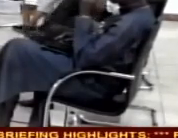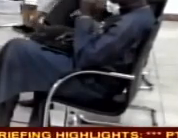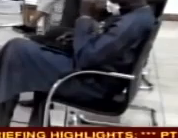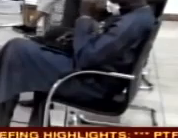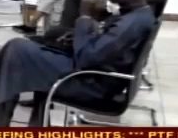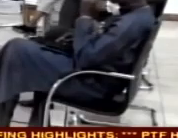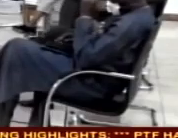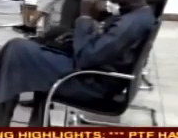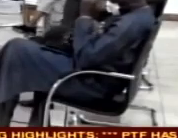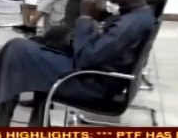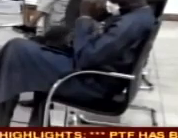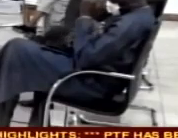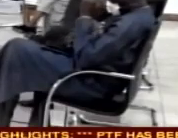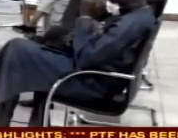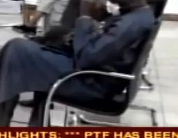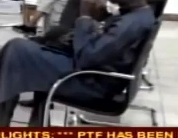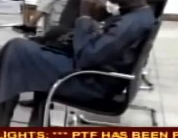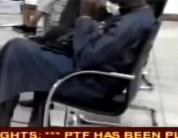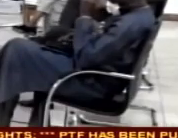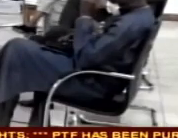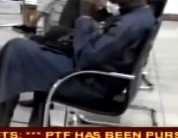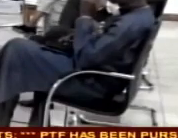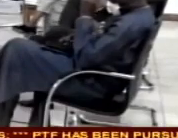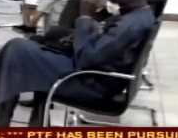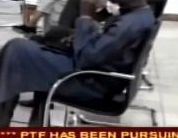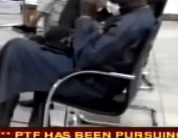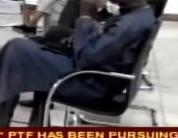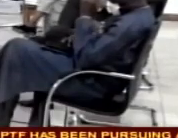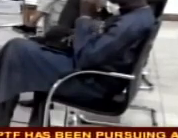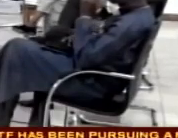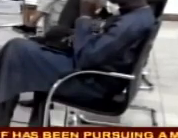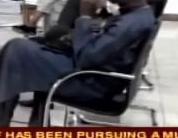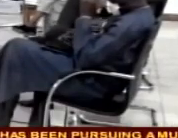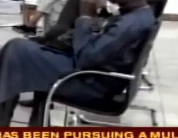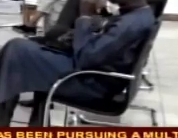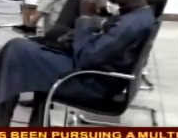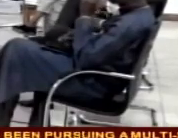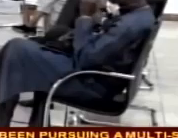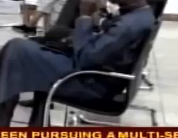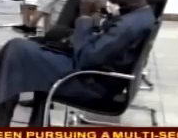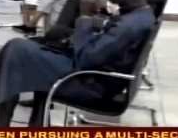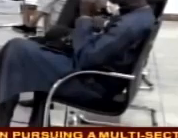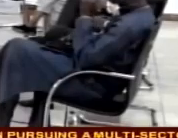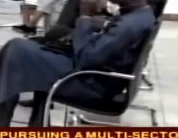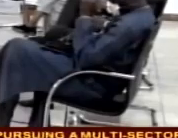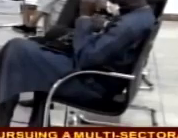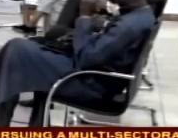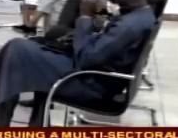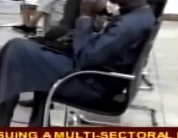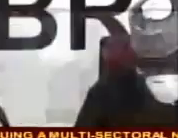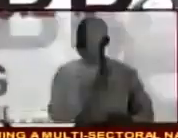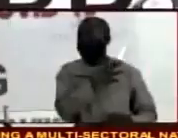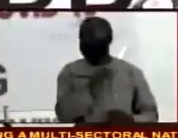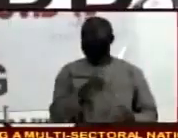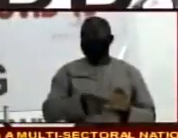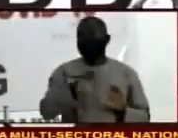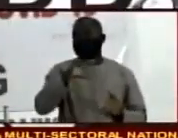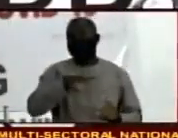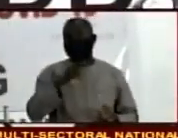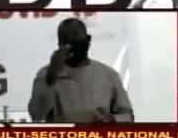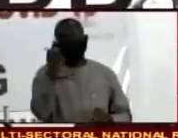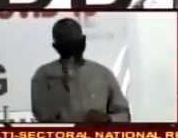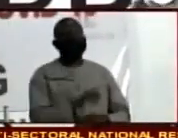The chairman of the Presidential Task Force, members of the Presidential Task Force, ladies and gentlemen of the press,